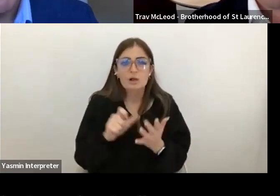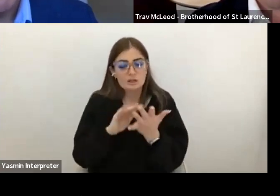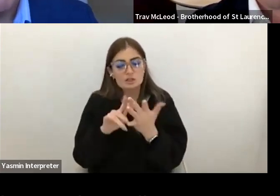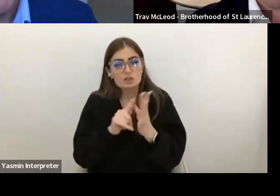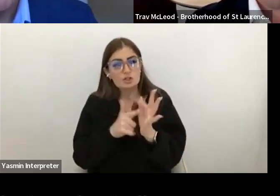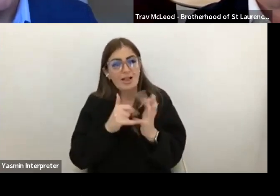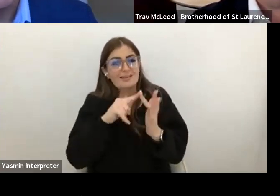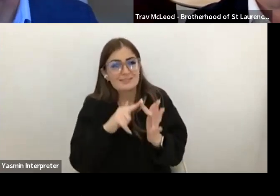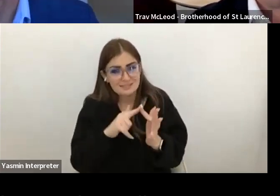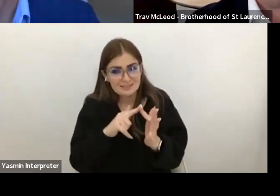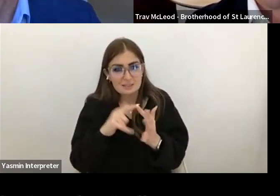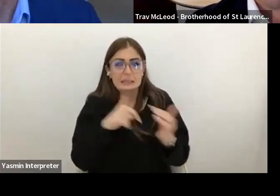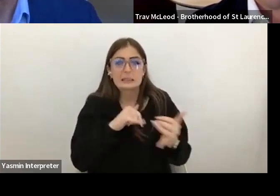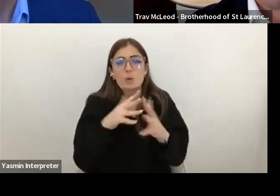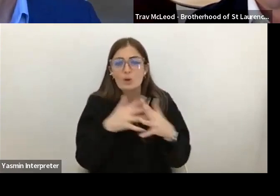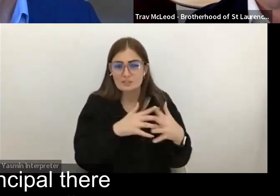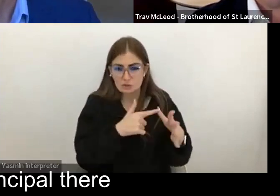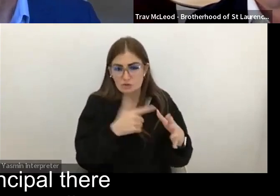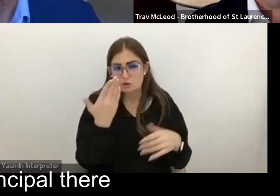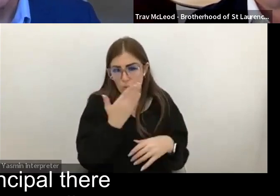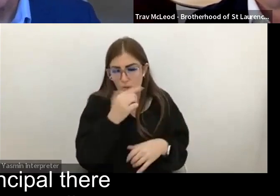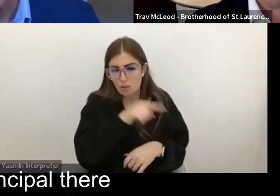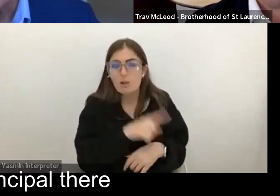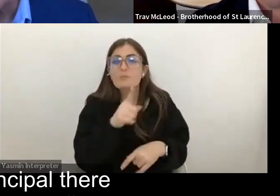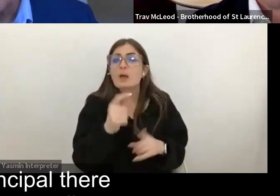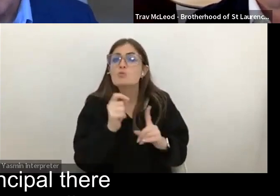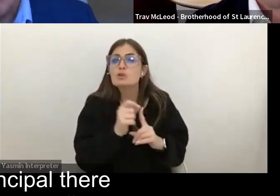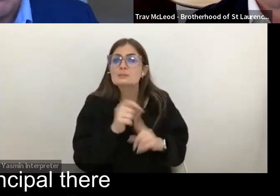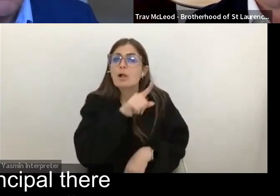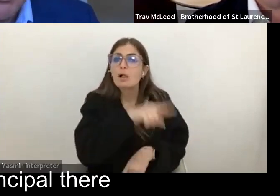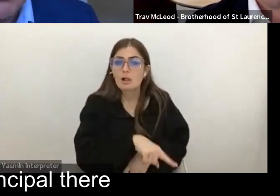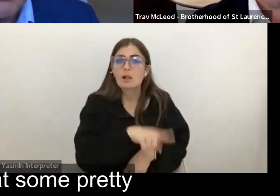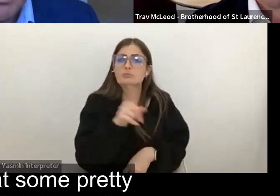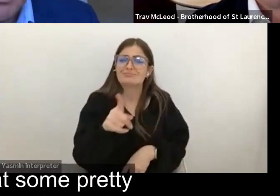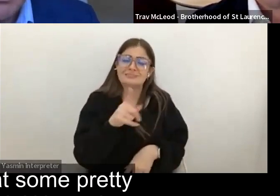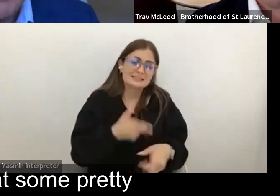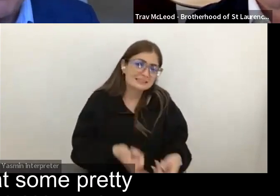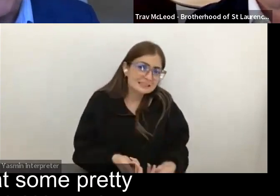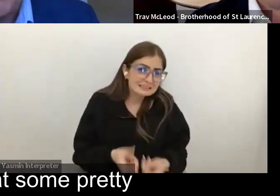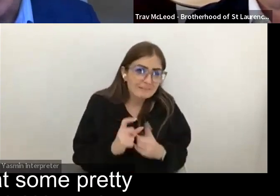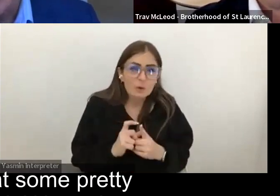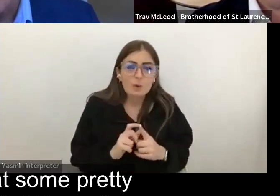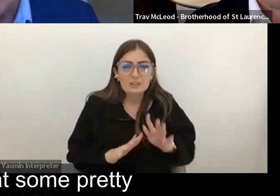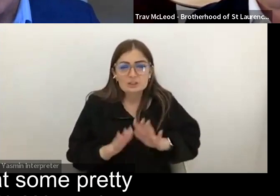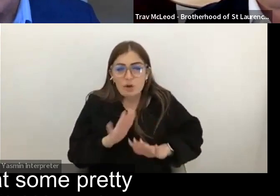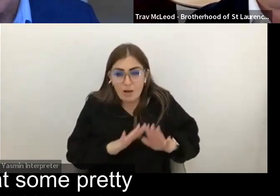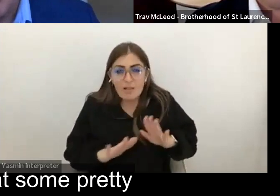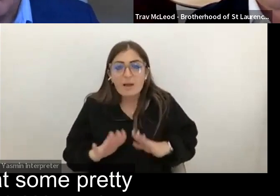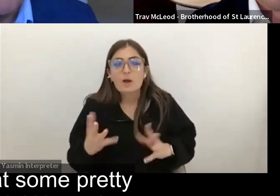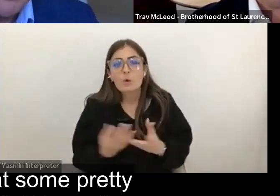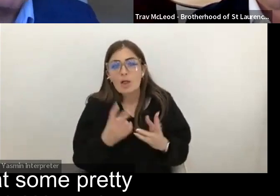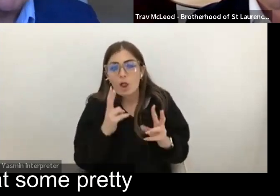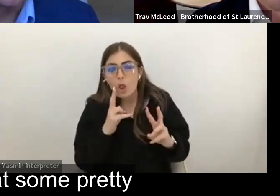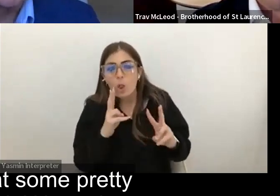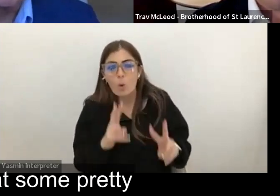School in Armidale in West Australia. And the principal there was really struggling with the looking at some